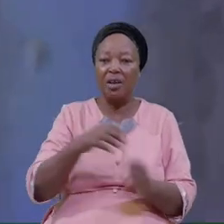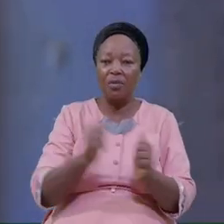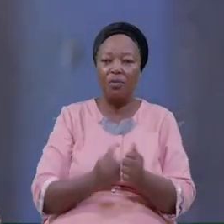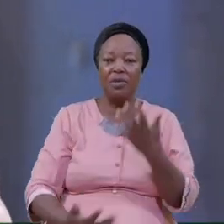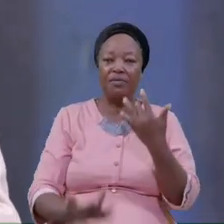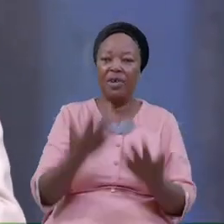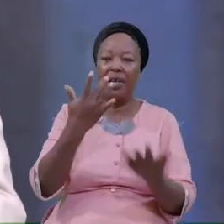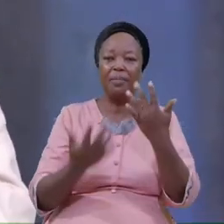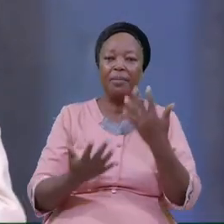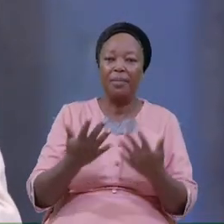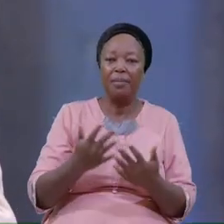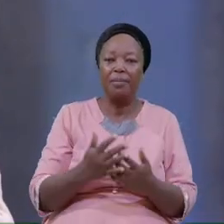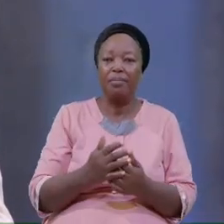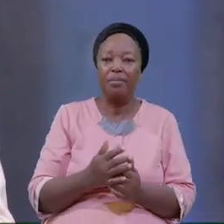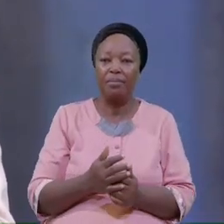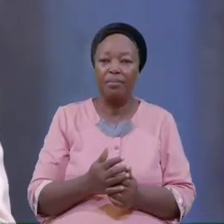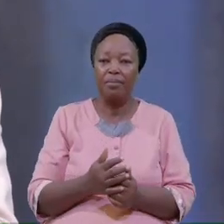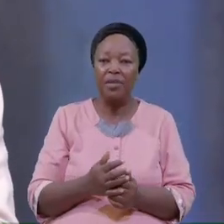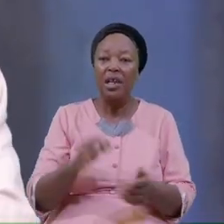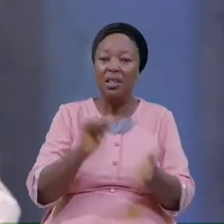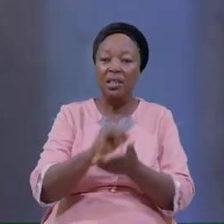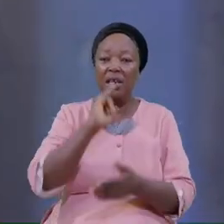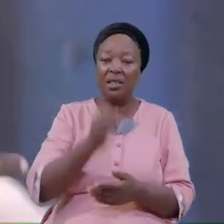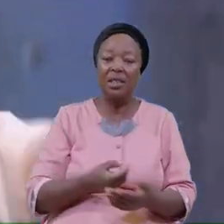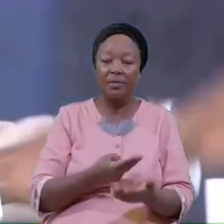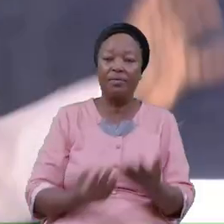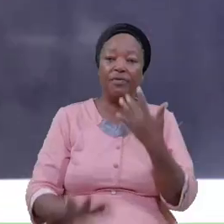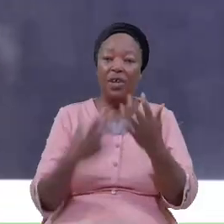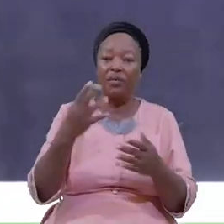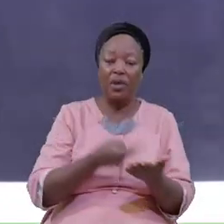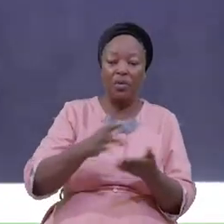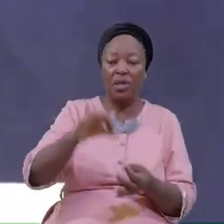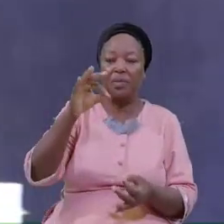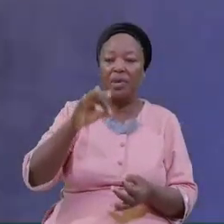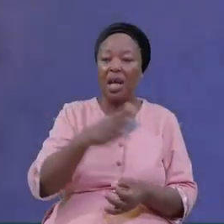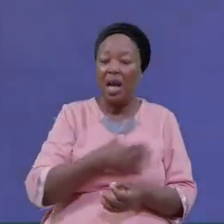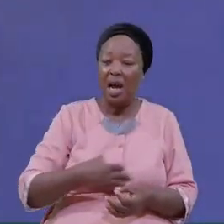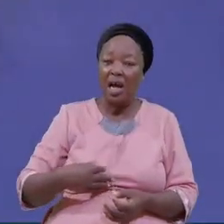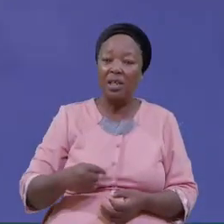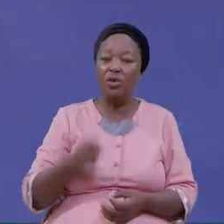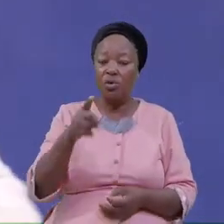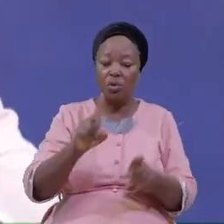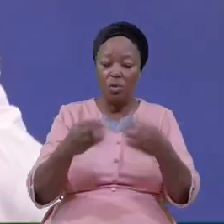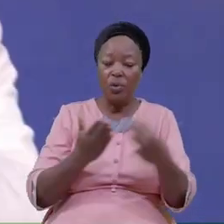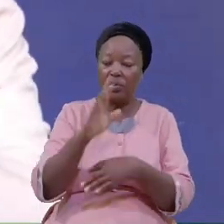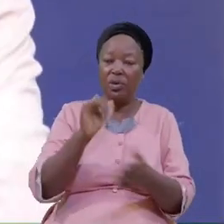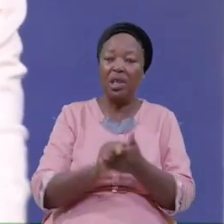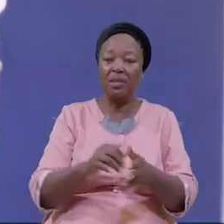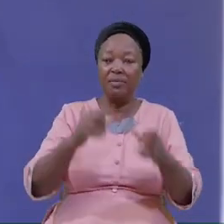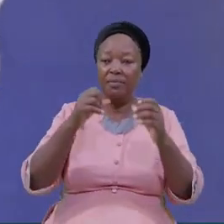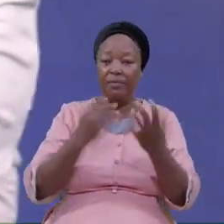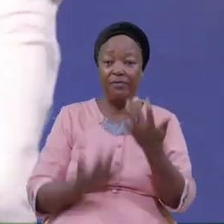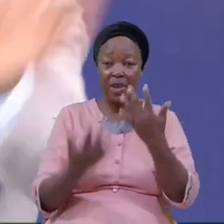feu. That's the fire of the Holy Ghost. Ça, c'est le feu du Saint-Esprit. And you pass through that fire. Et vous passez par ce feu. Everything of